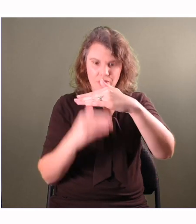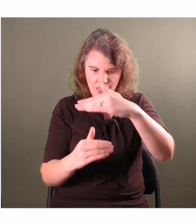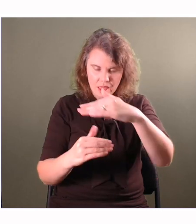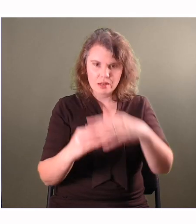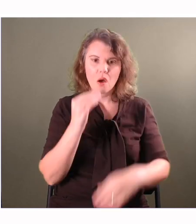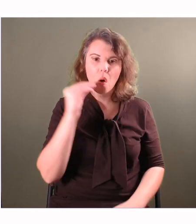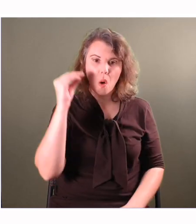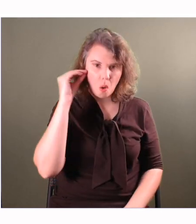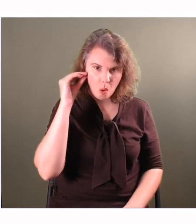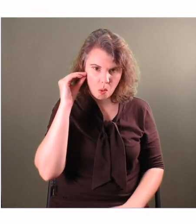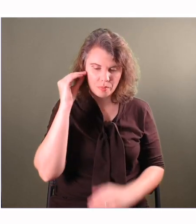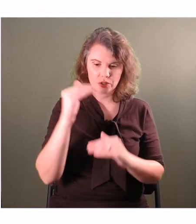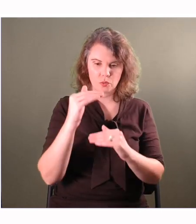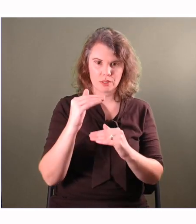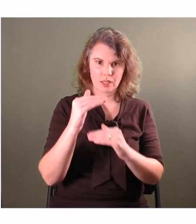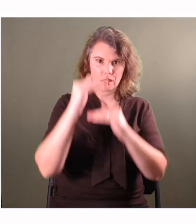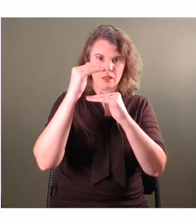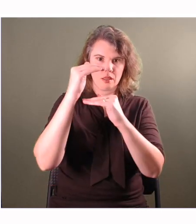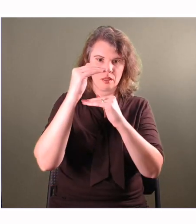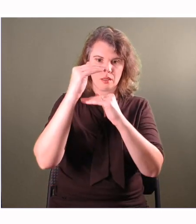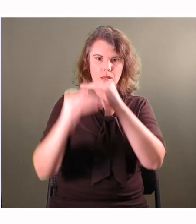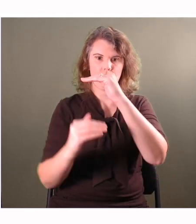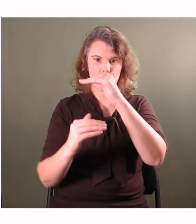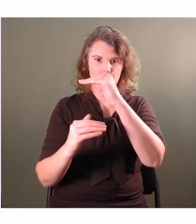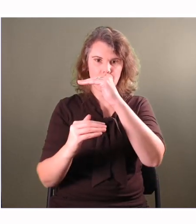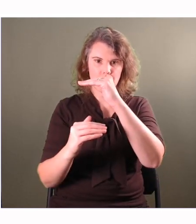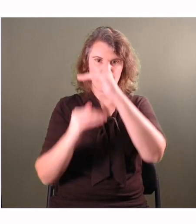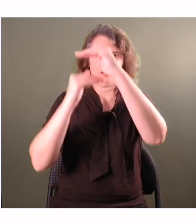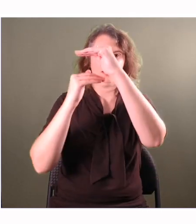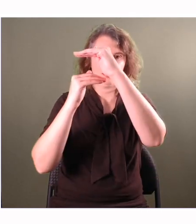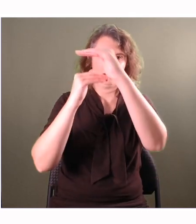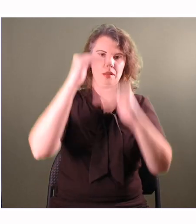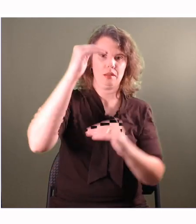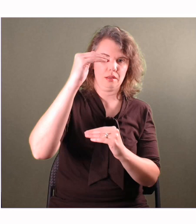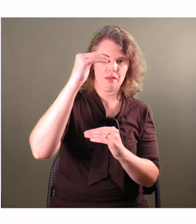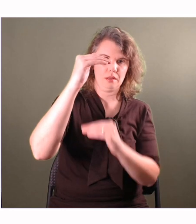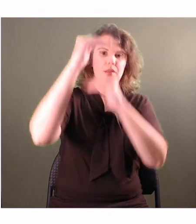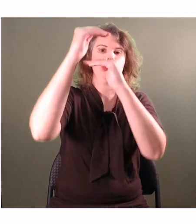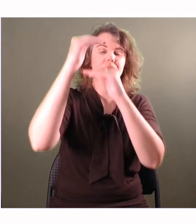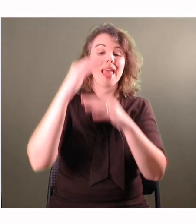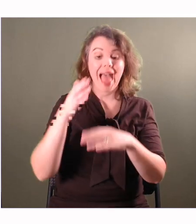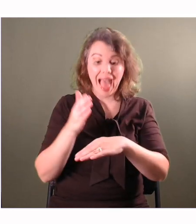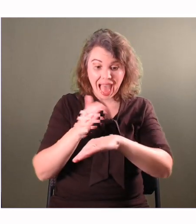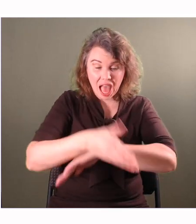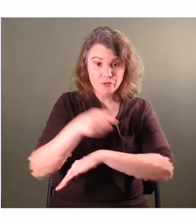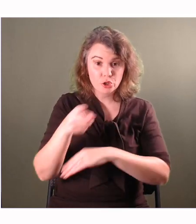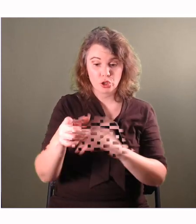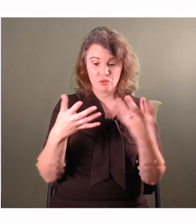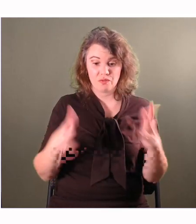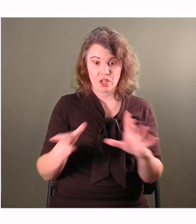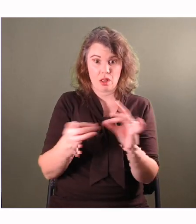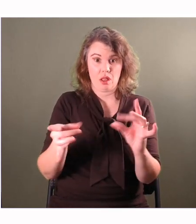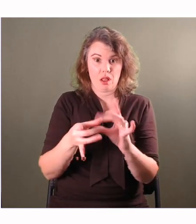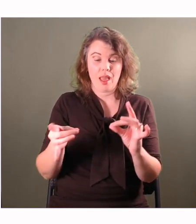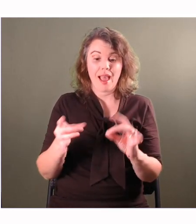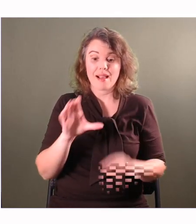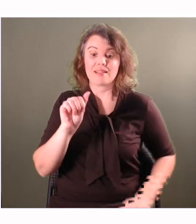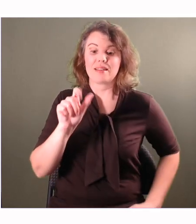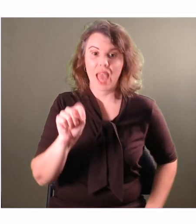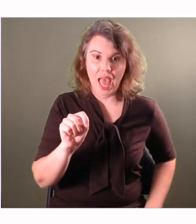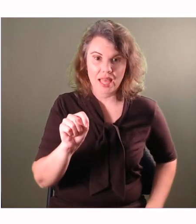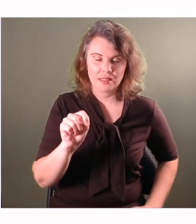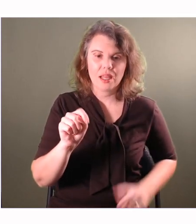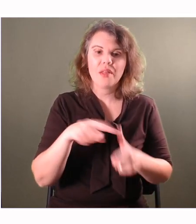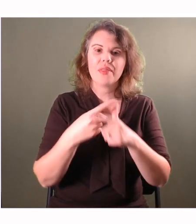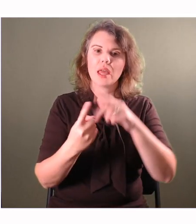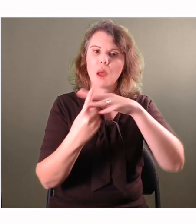So you're ready to say the thing that's most activated. After you've said cat, though, it